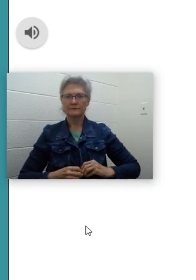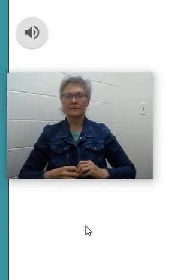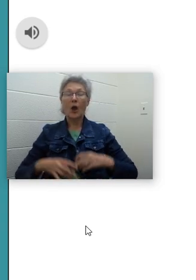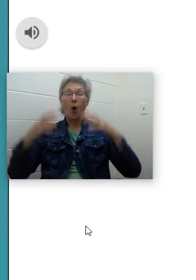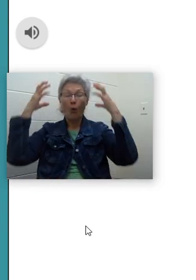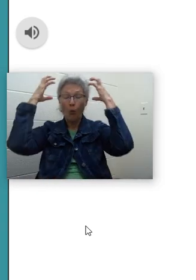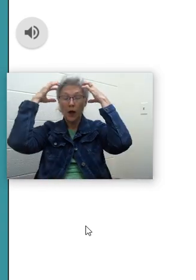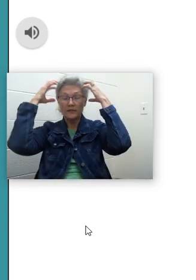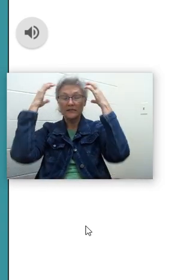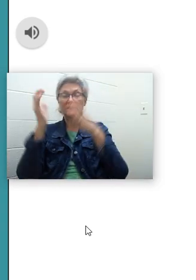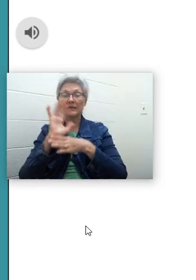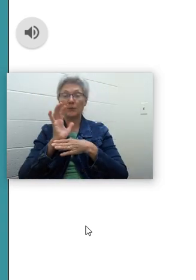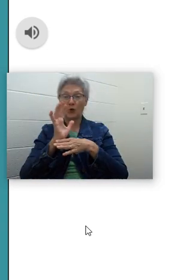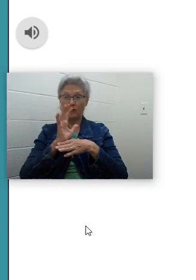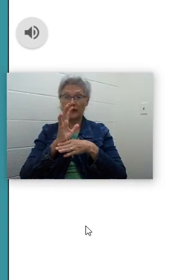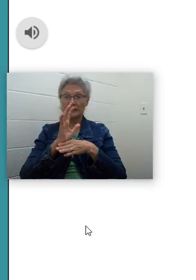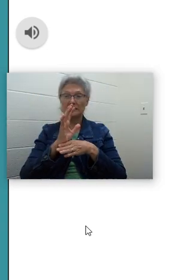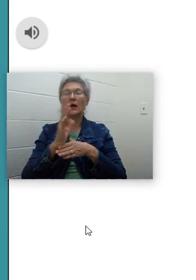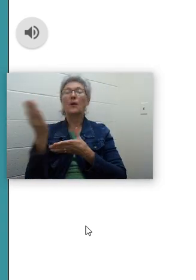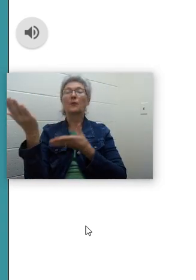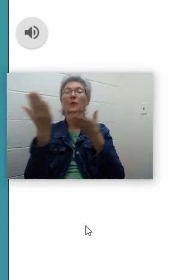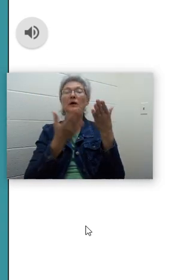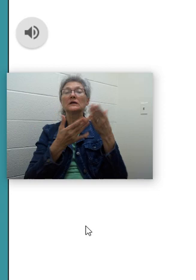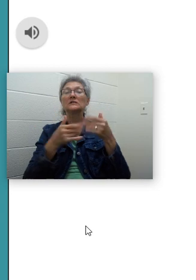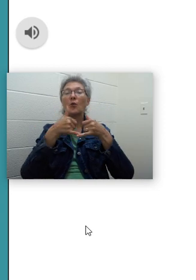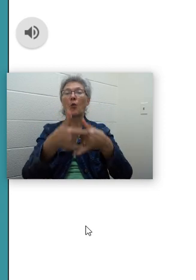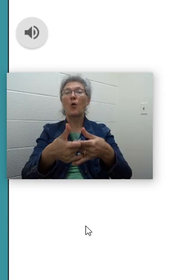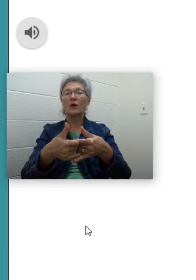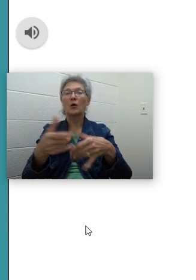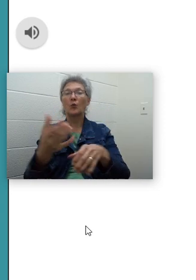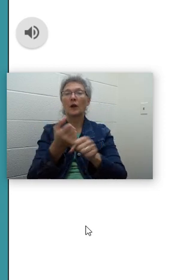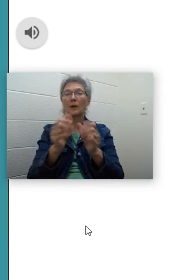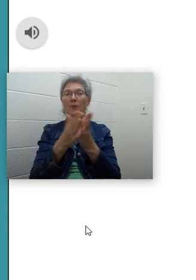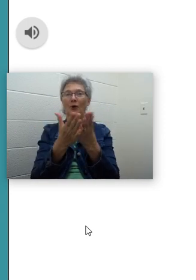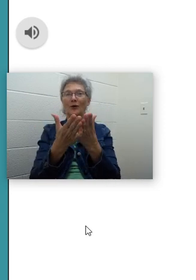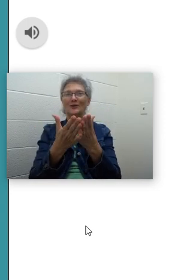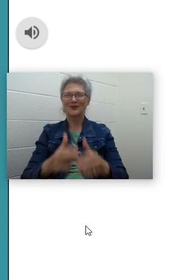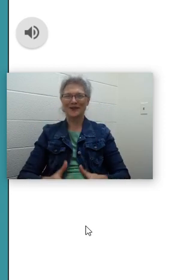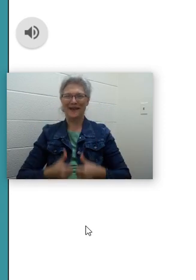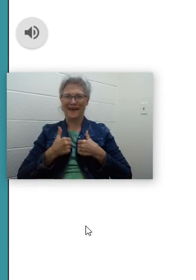Walt Disney Pictures brings the award-winning book to life.